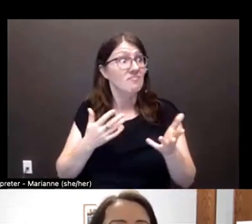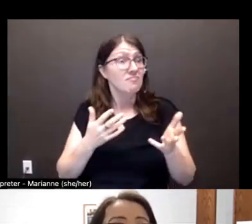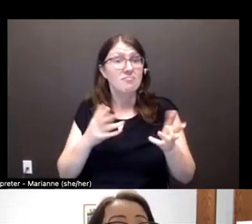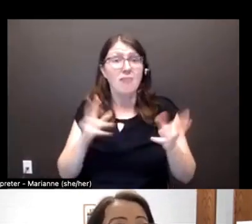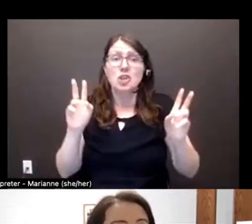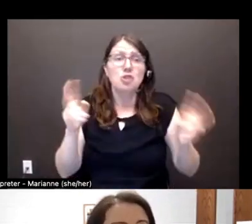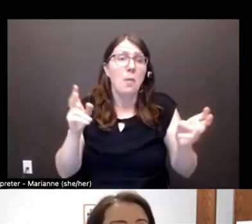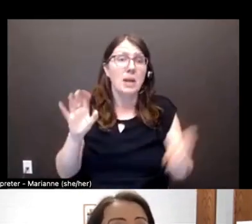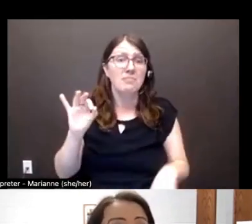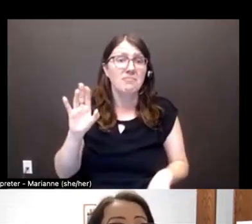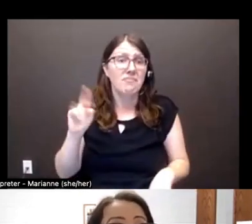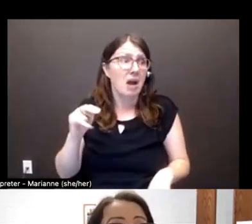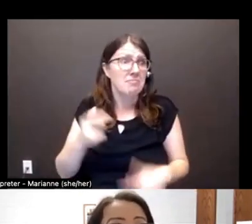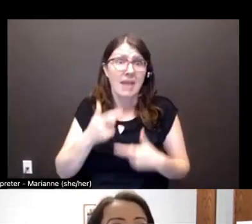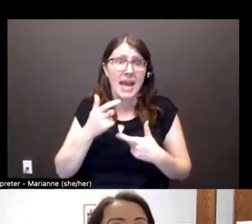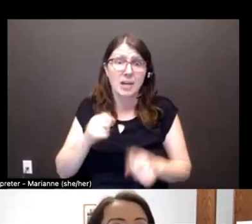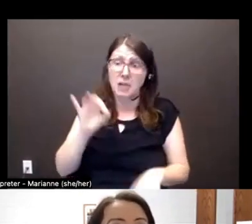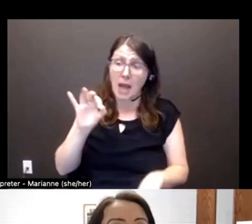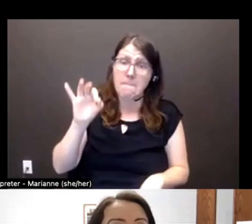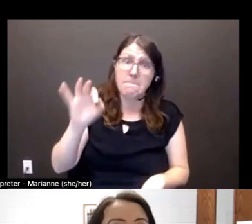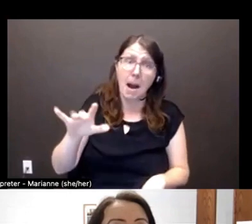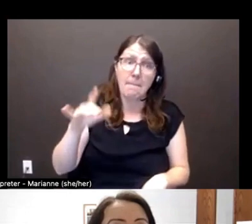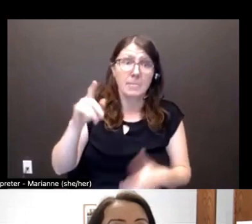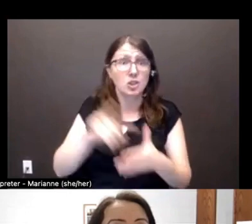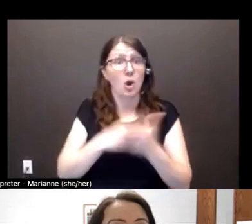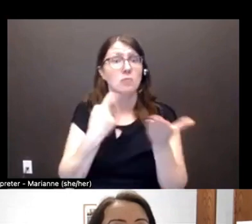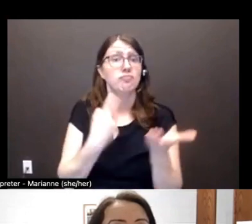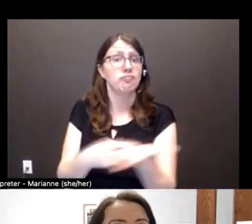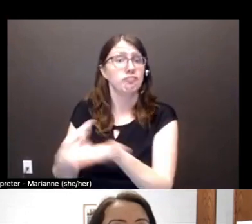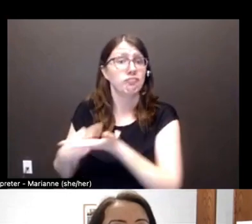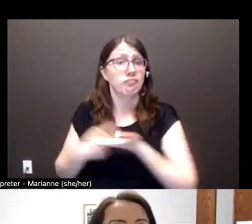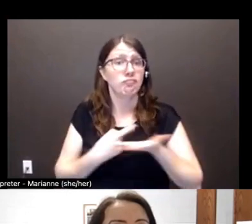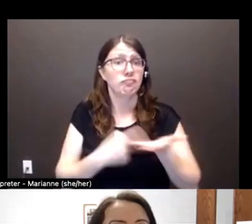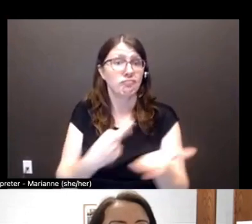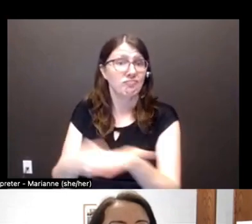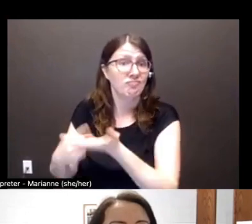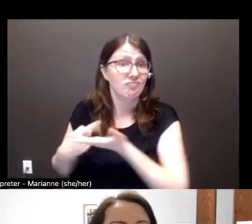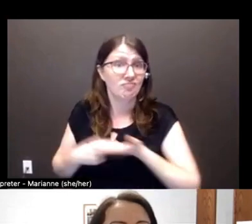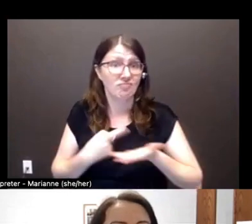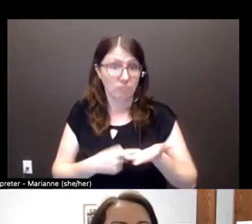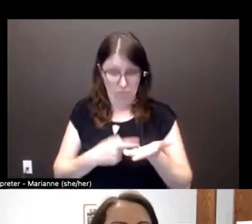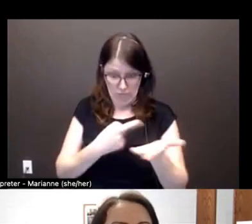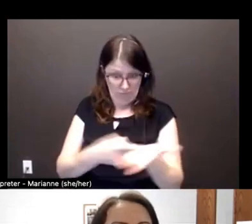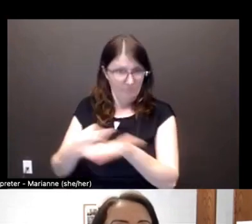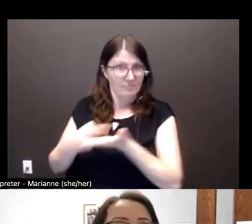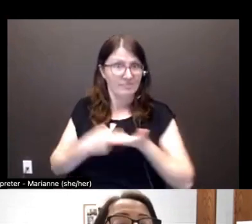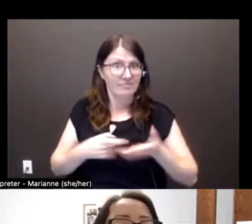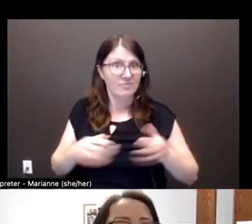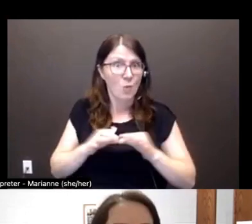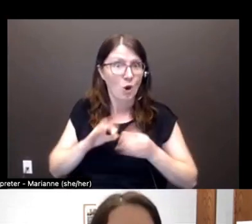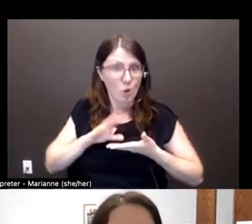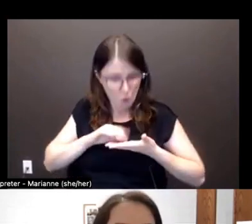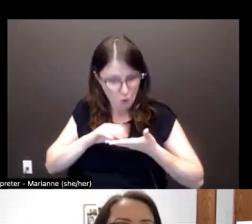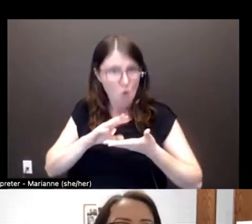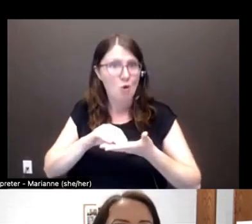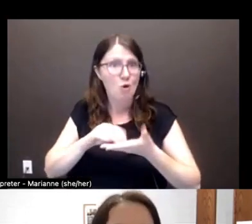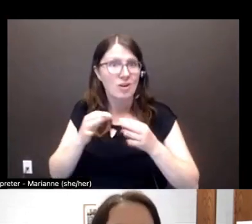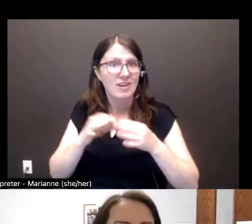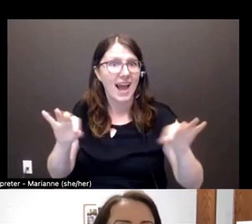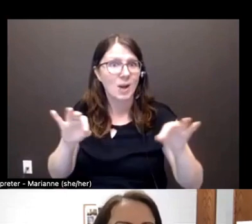or with any students. It doesn't always have to be fully educational the way we think about that. So there's room for